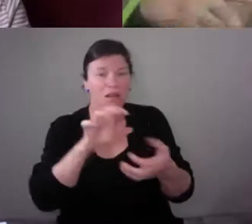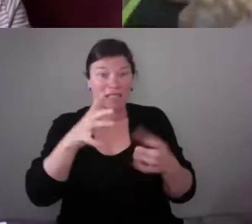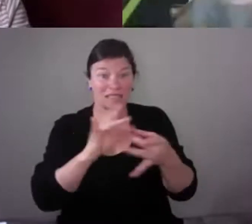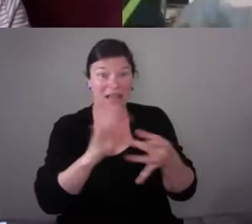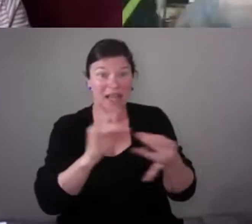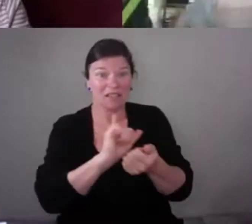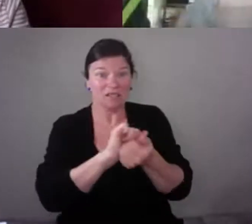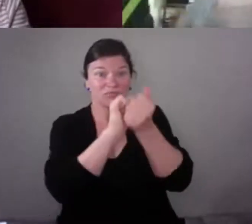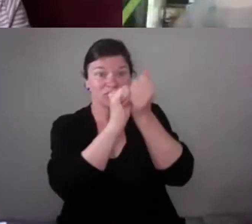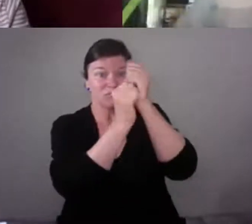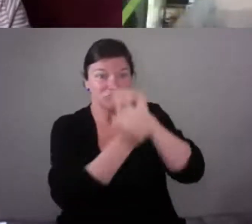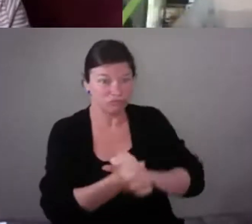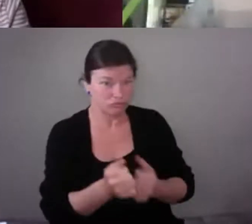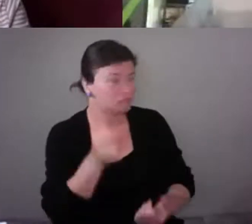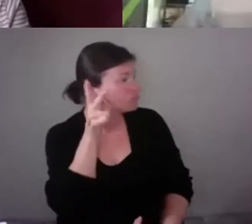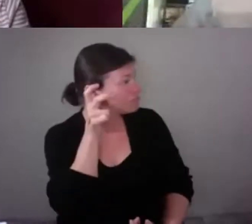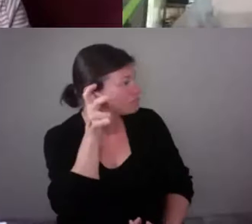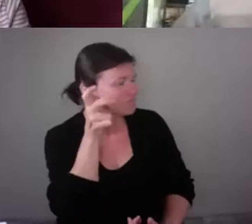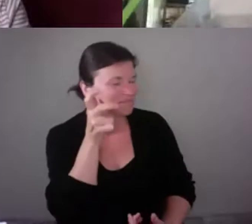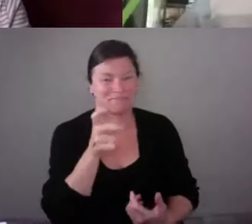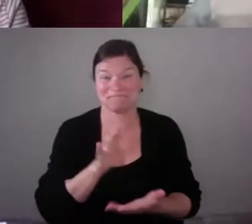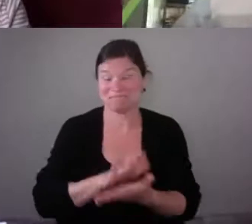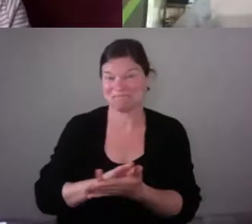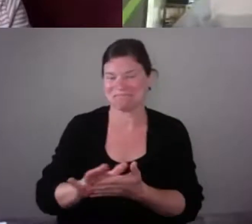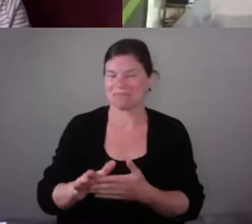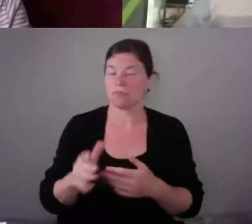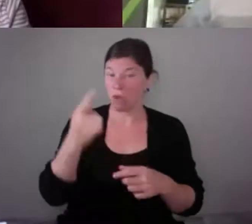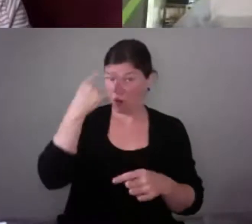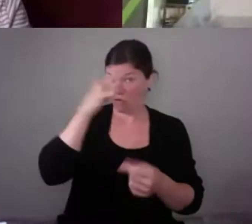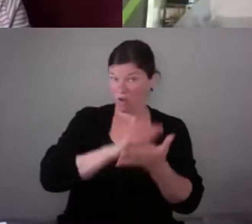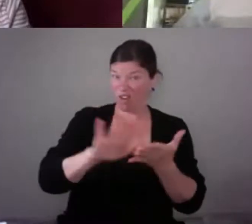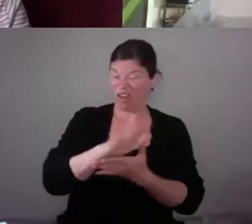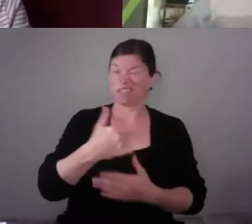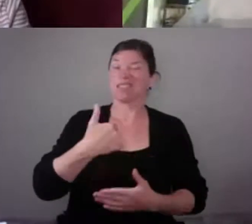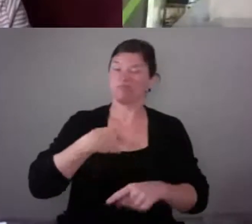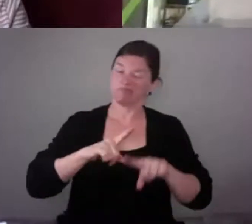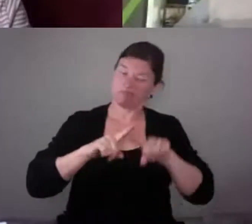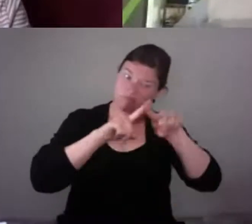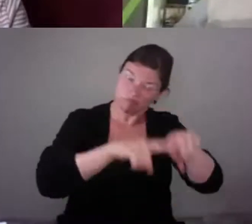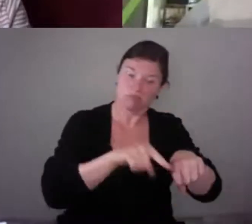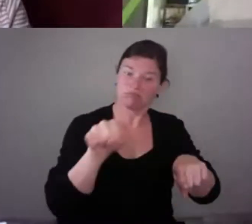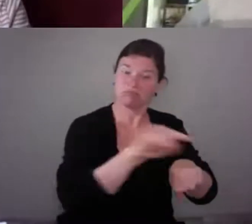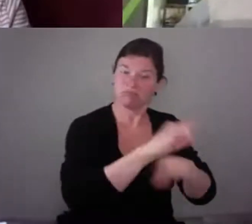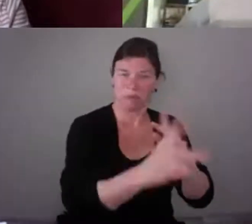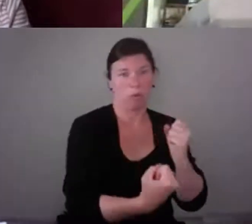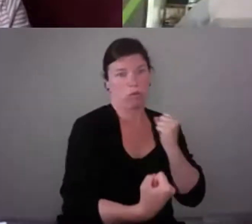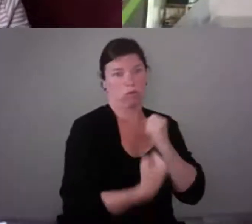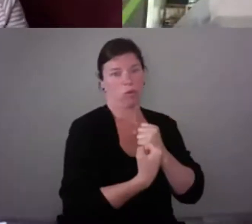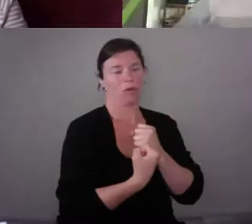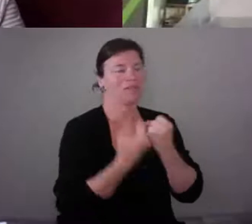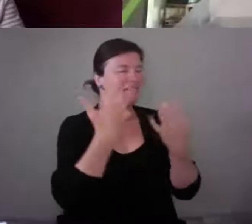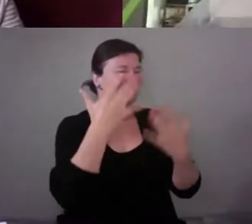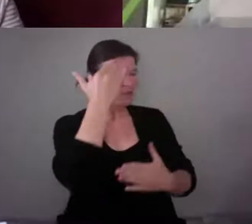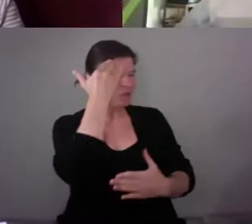And I know I needed a lot of support through college, and so I know kind of what that's like.